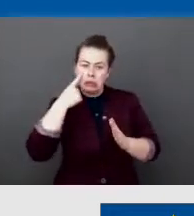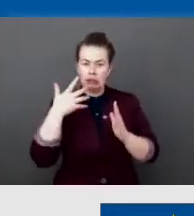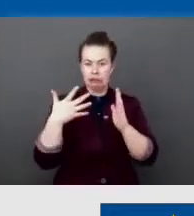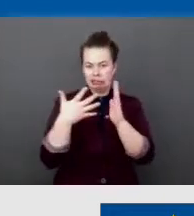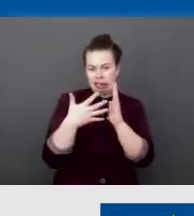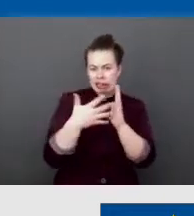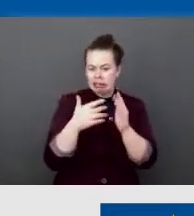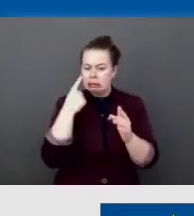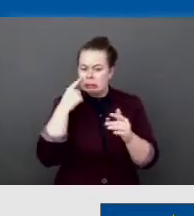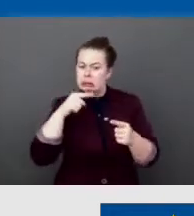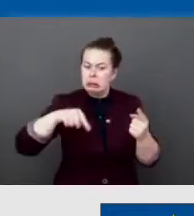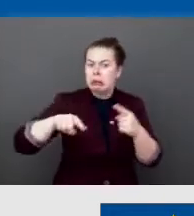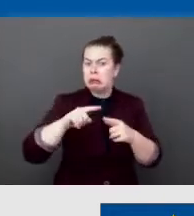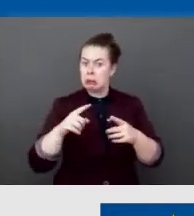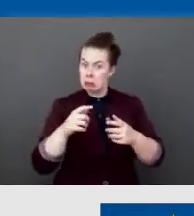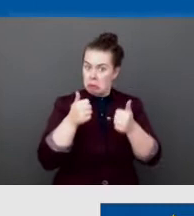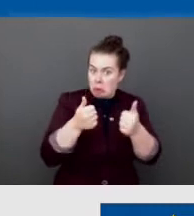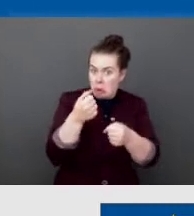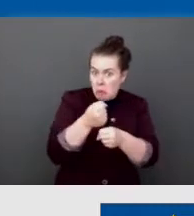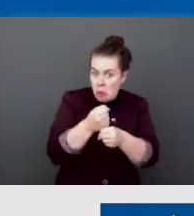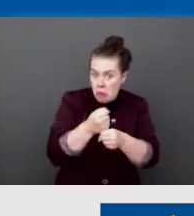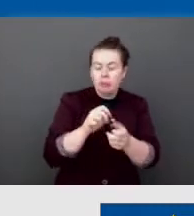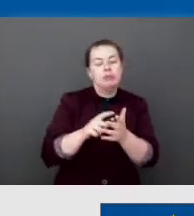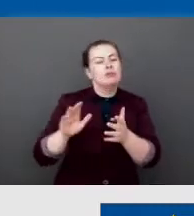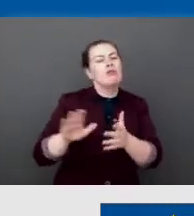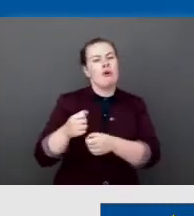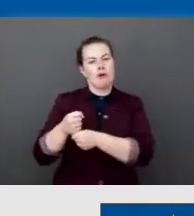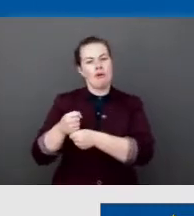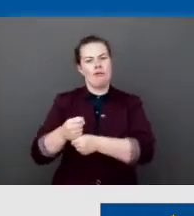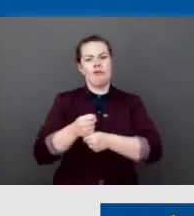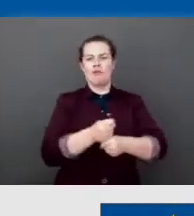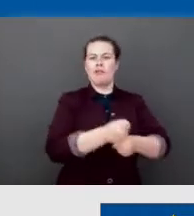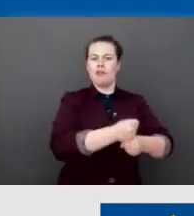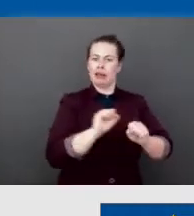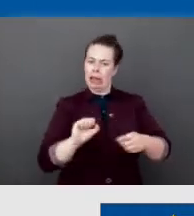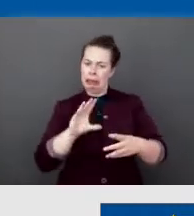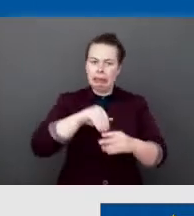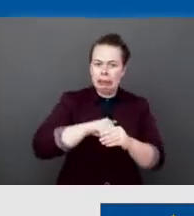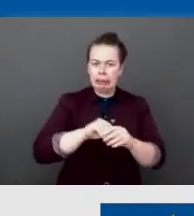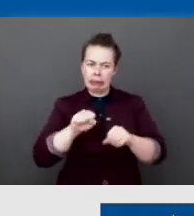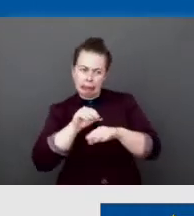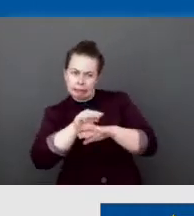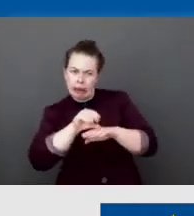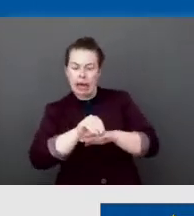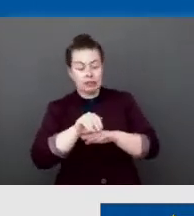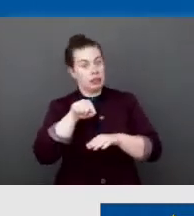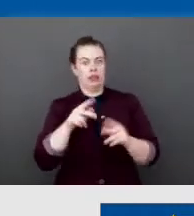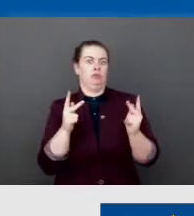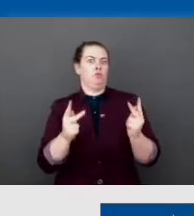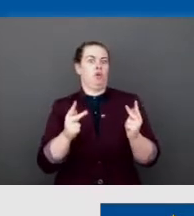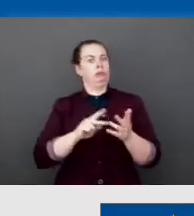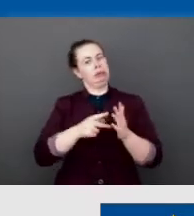using PDSA cycles. That allows everyone to fully engage in the process and get ownership of that, and that's very, very